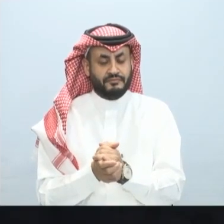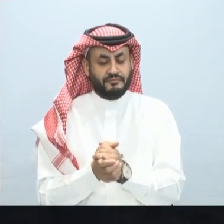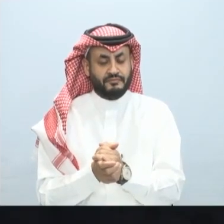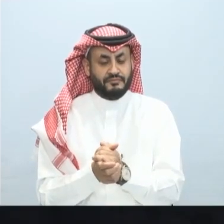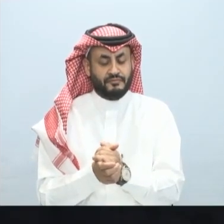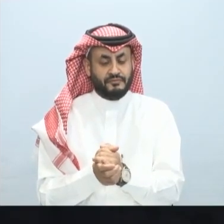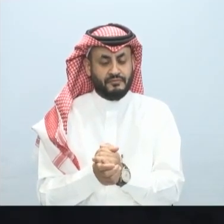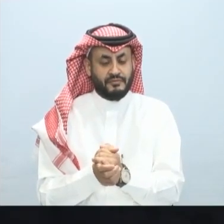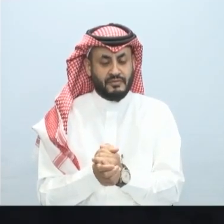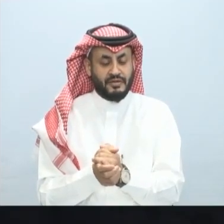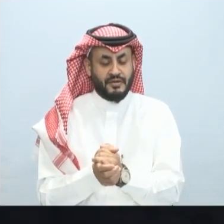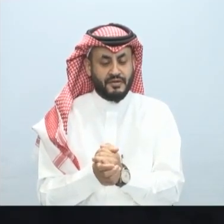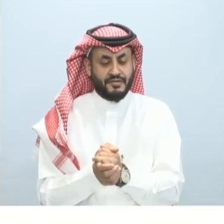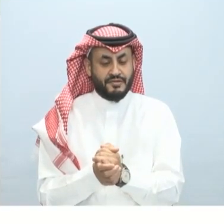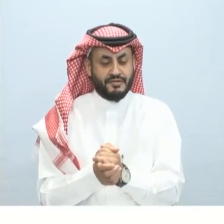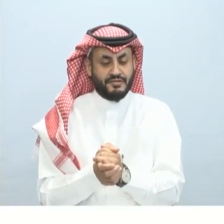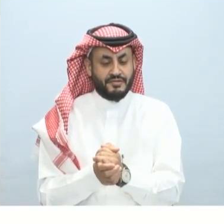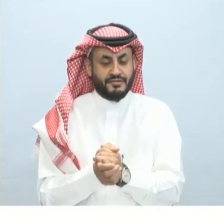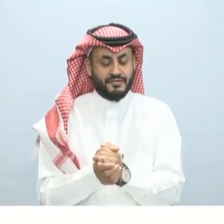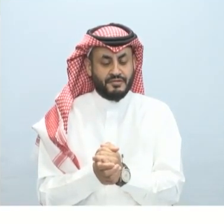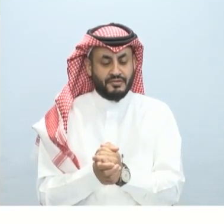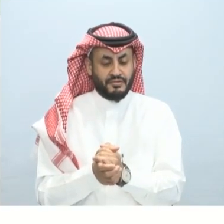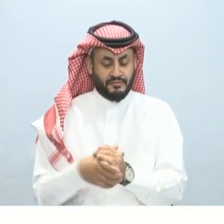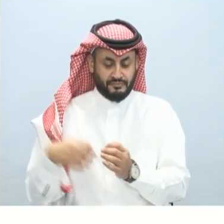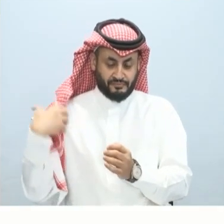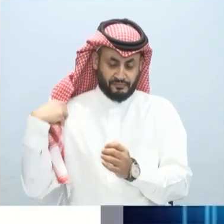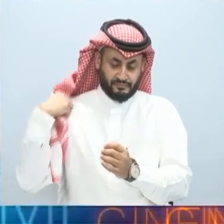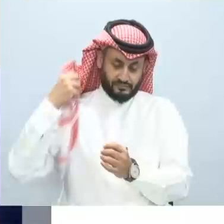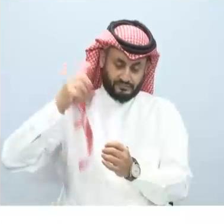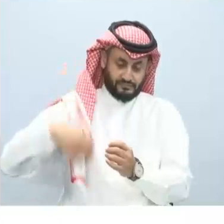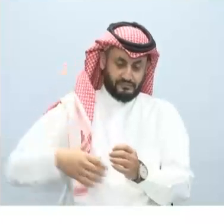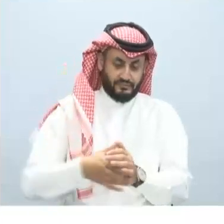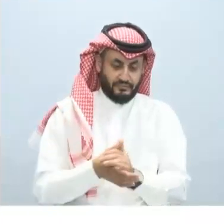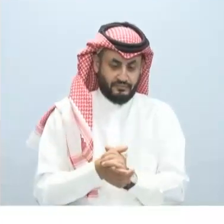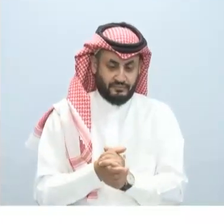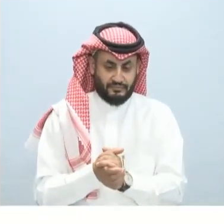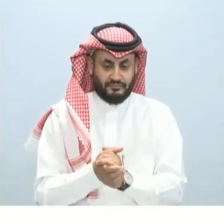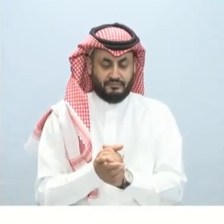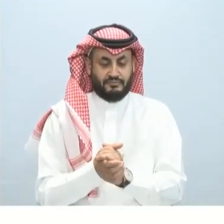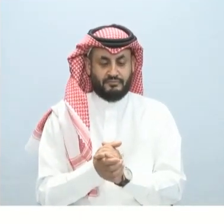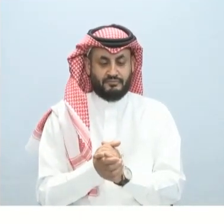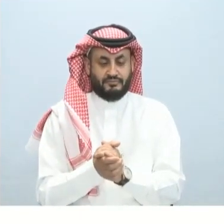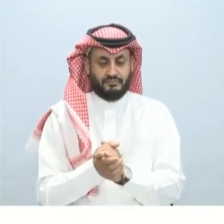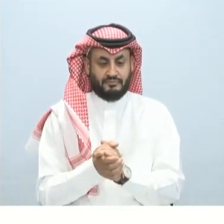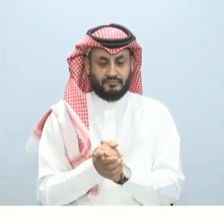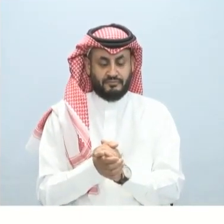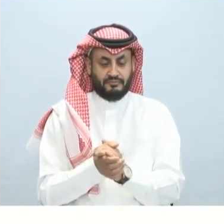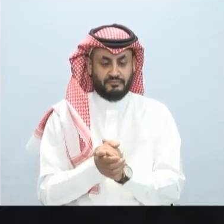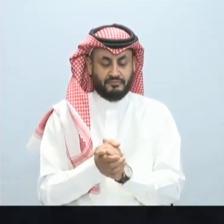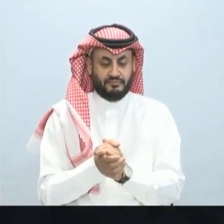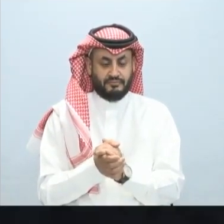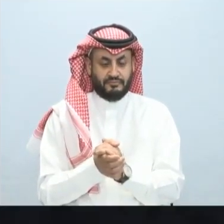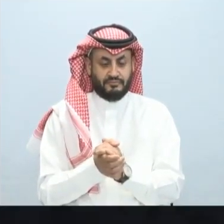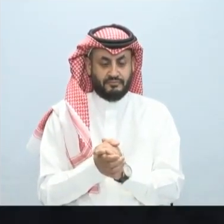accident. So we have here the idea of superlatives, and with it, we can also add a little bit